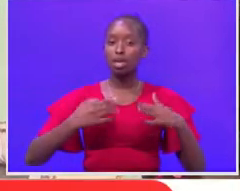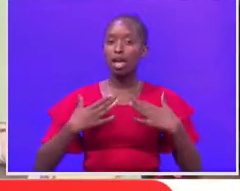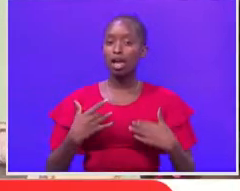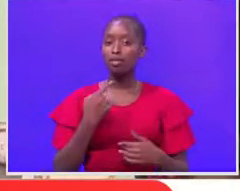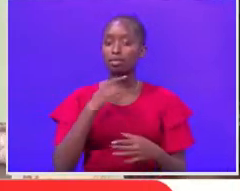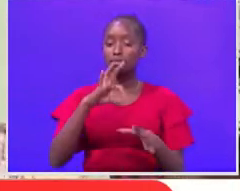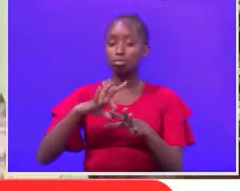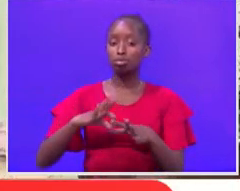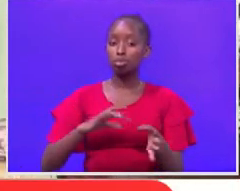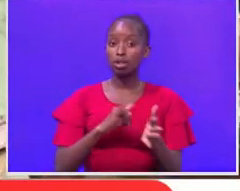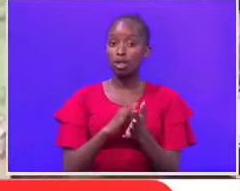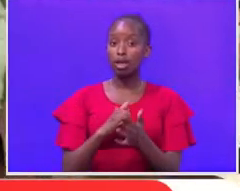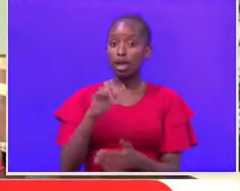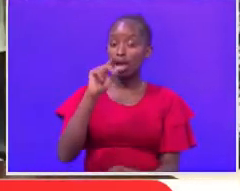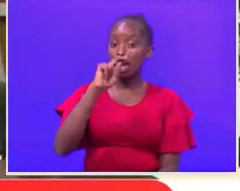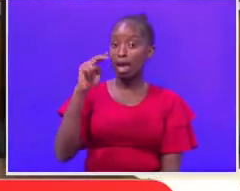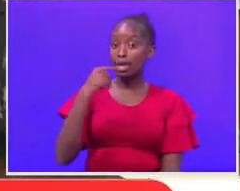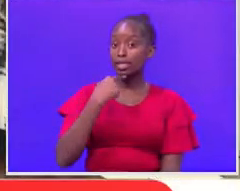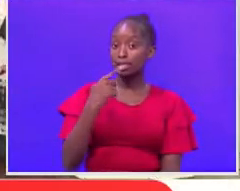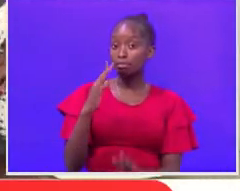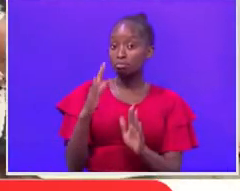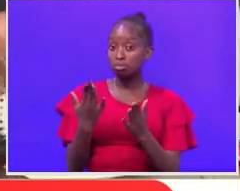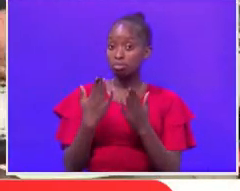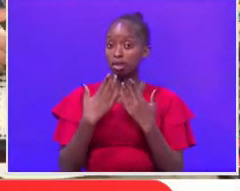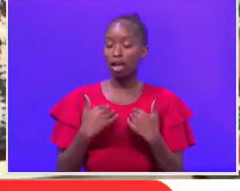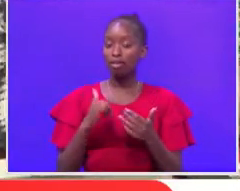Wamba stated that the process will involve